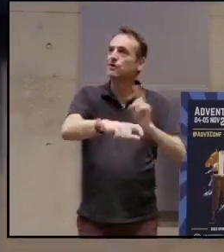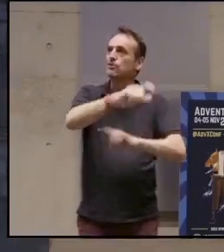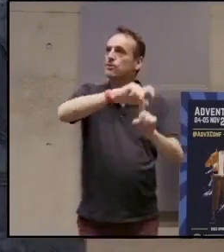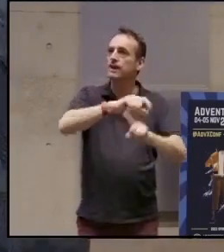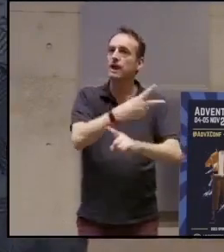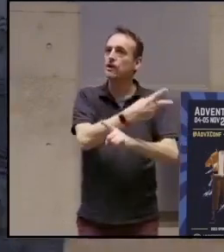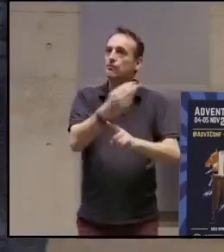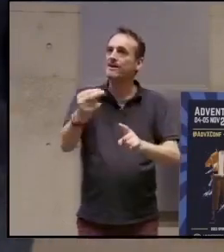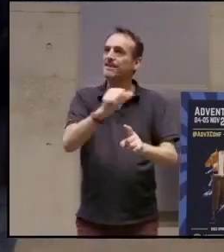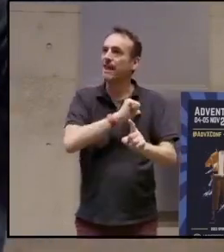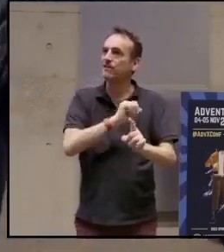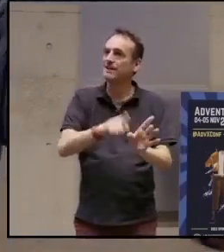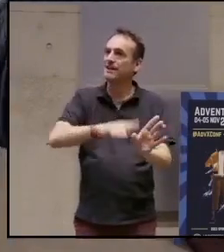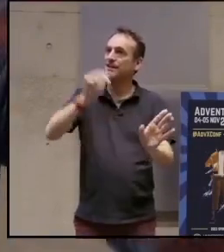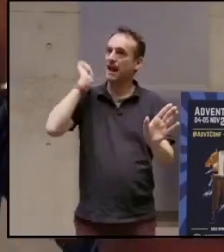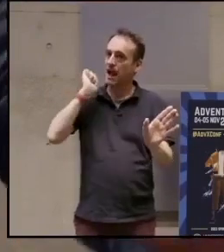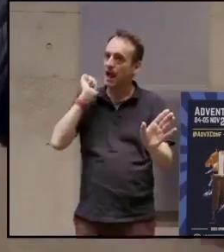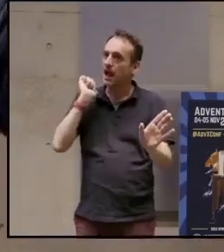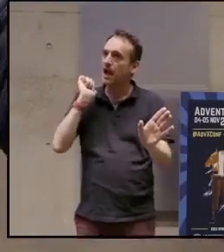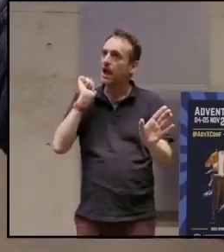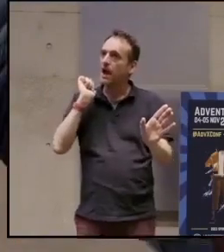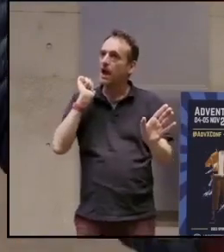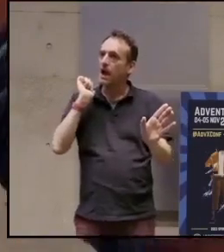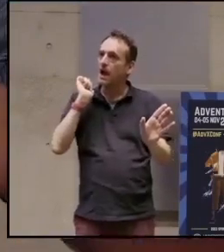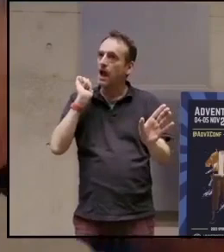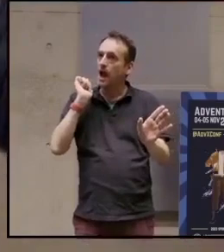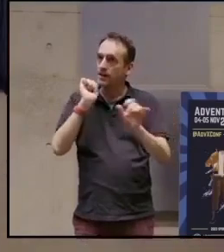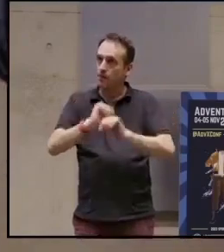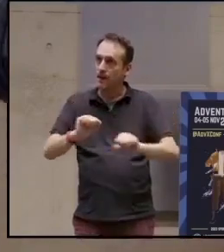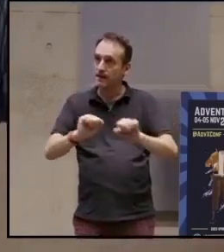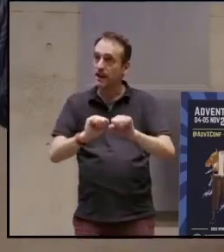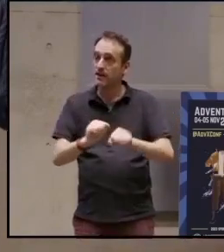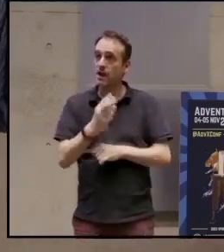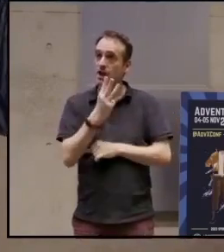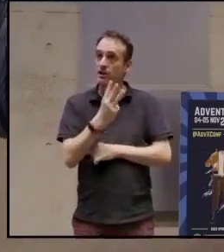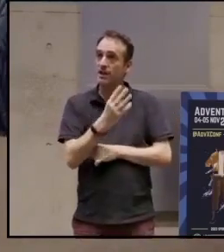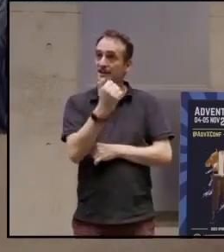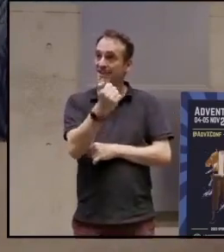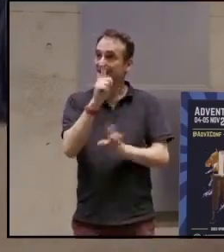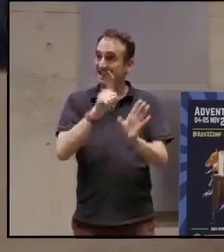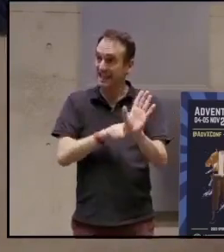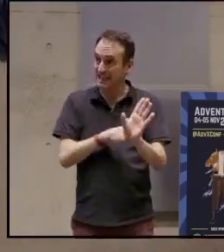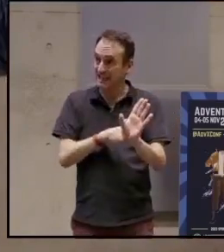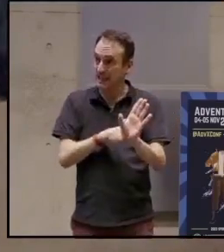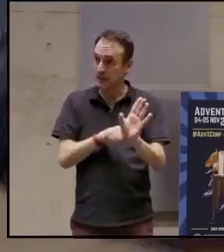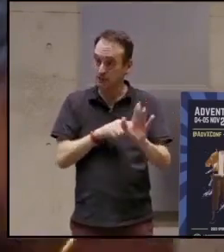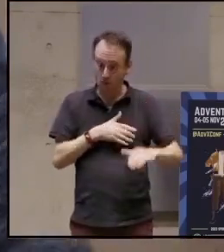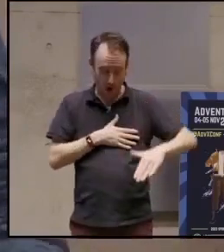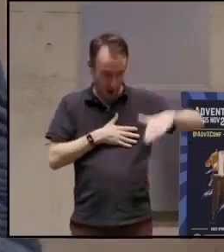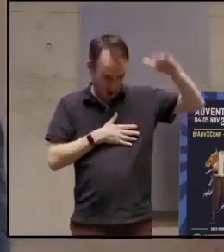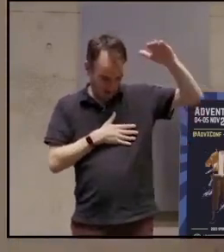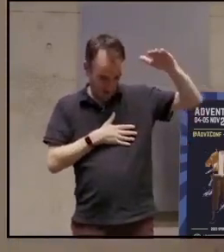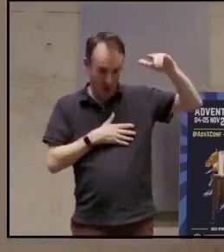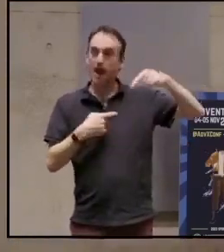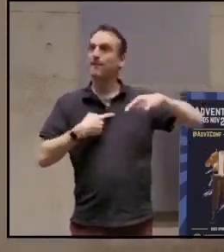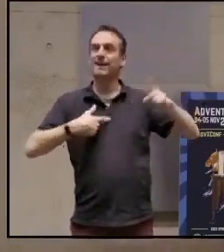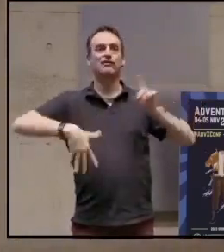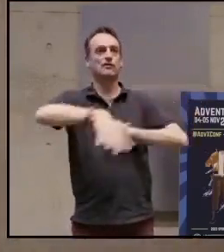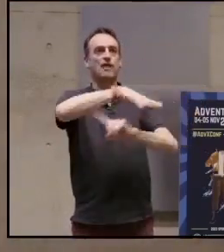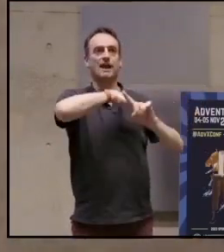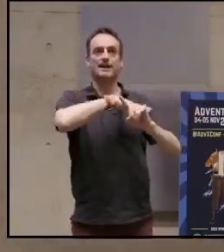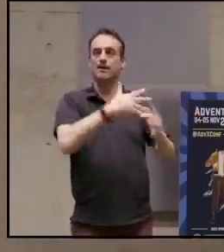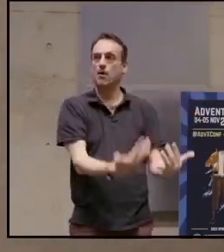waited another 36 years, you wouldn't be able to tell the difference between me and anyone else from that society. And I would probably look nothing like I happen to right